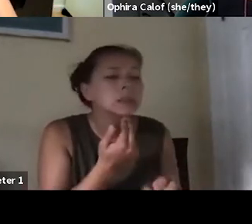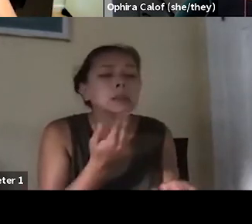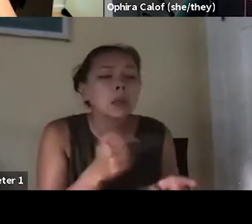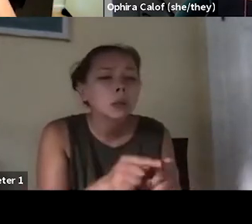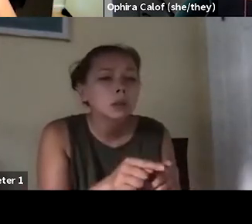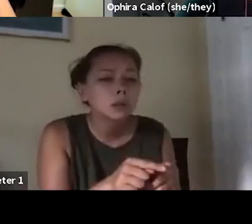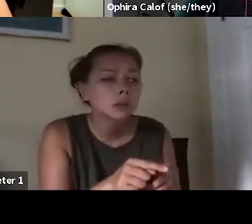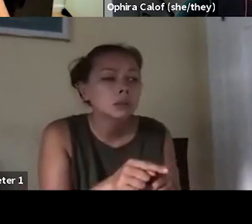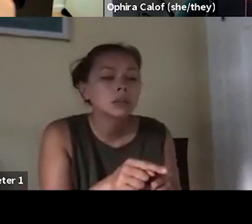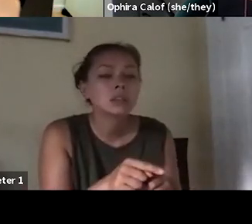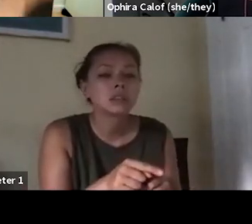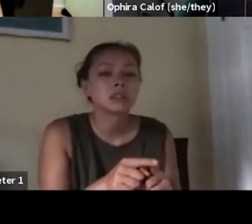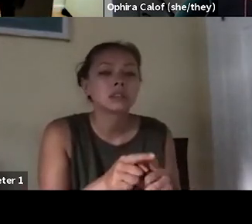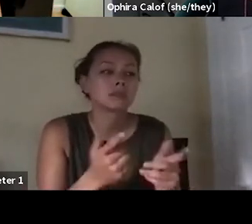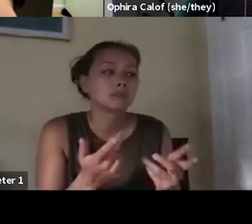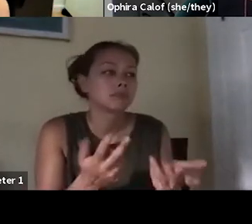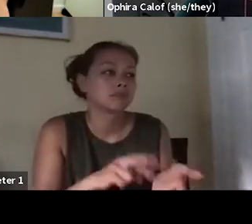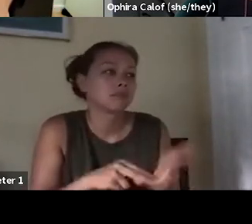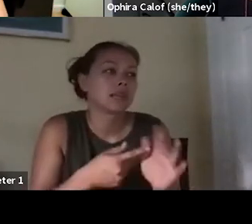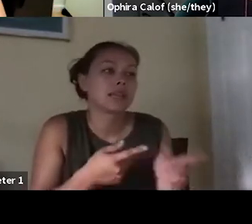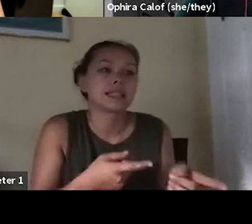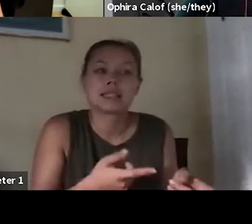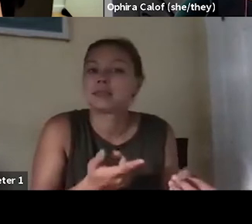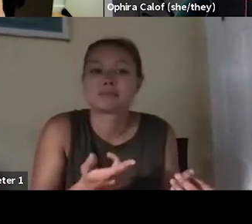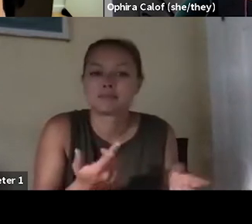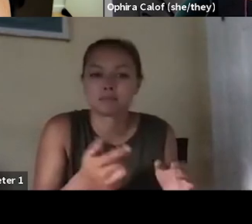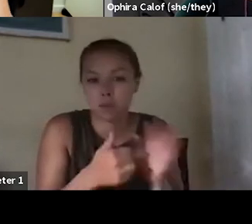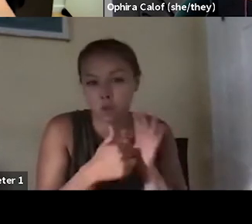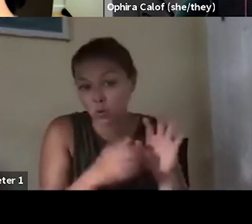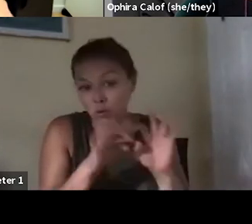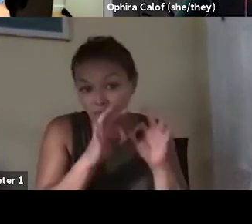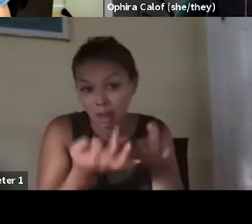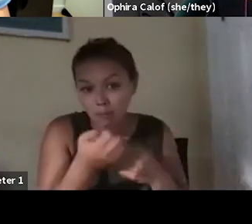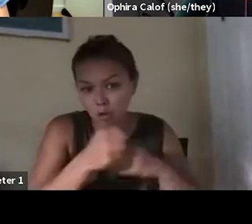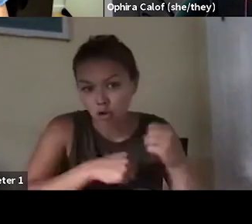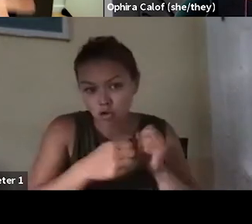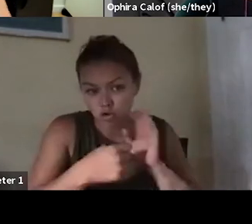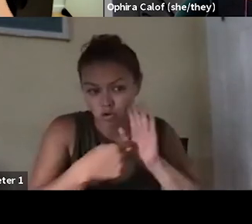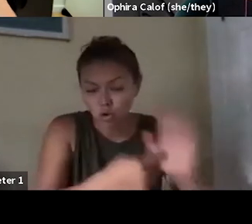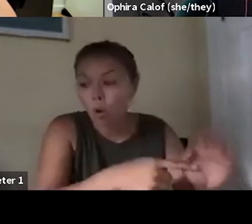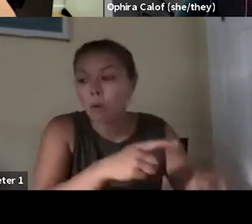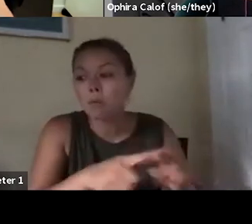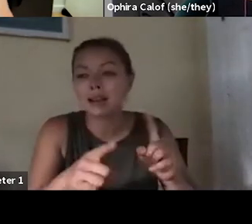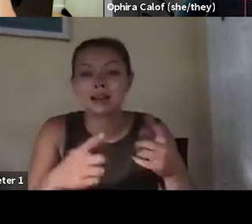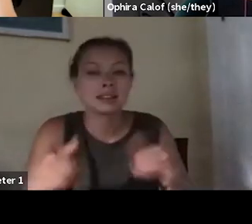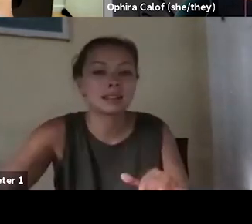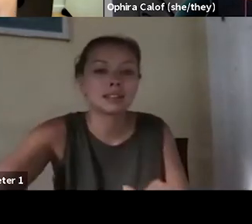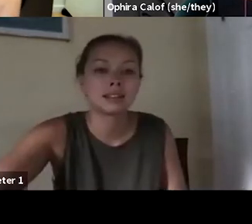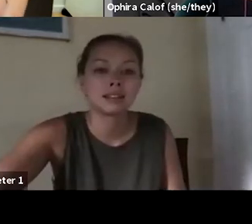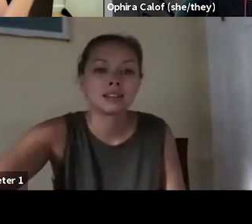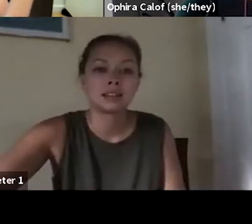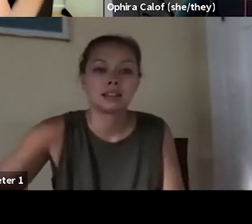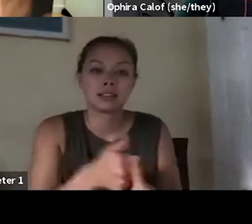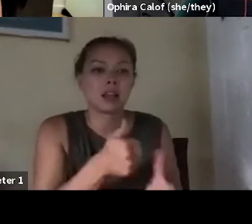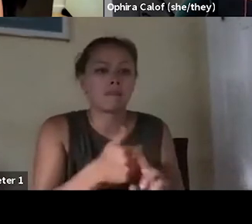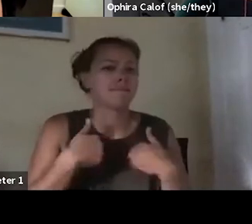say that one of the characters may be gay or not, because they're way too little and way too young. But this way, not only